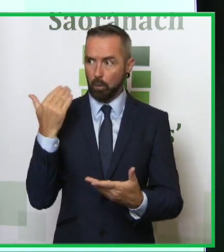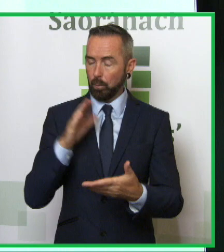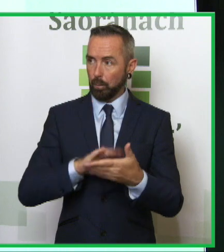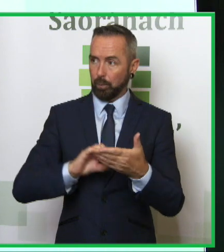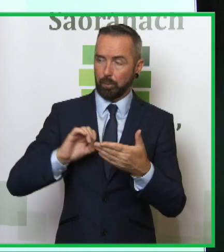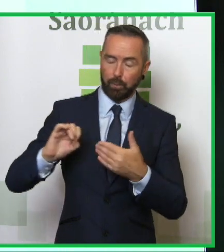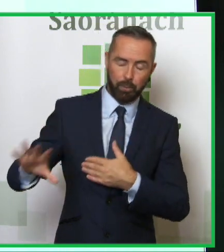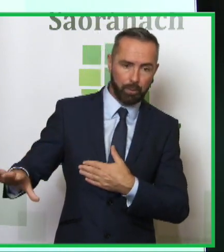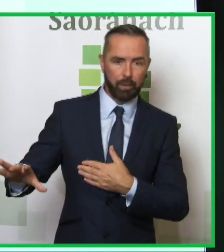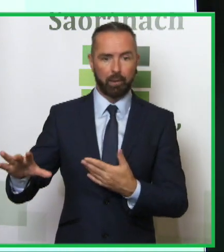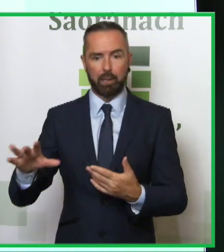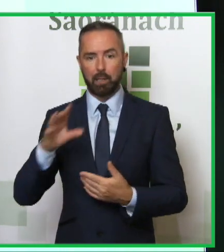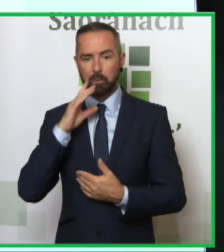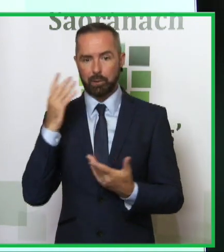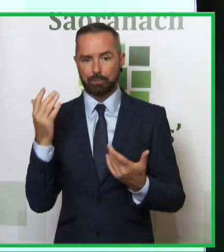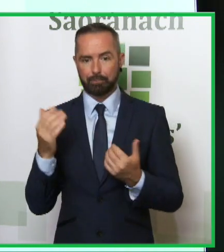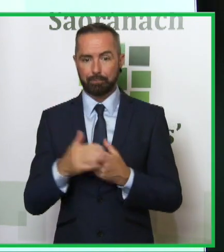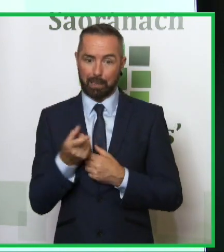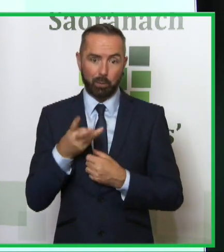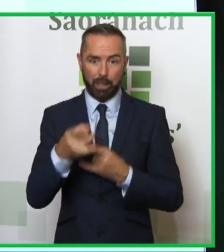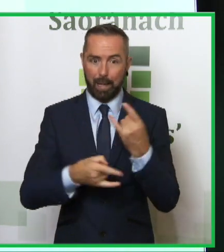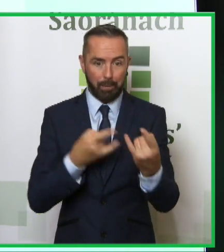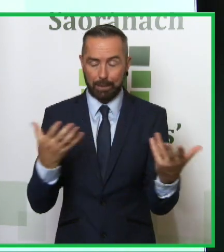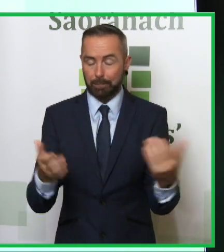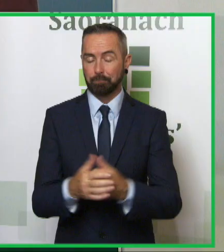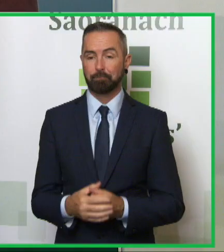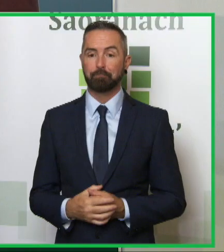apparently discarded earlier, but that's the way you've ended up with it.